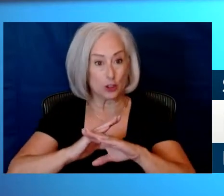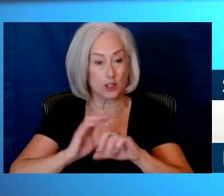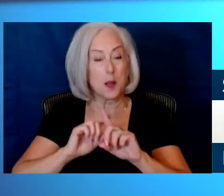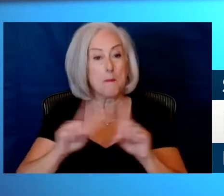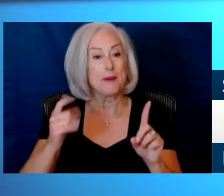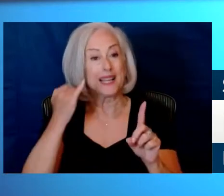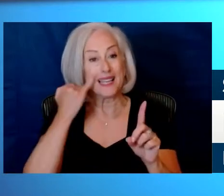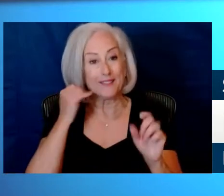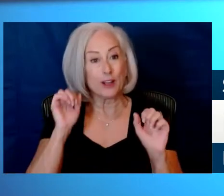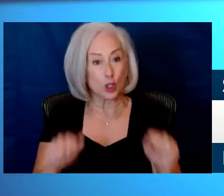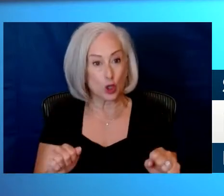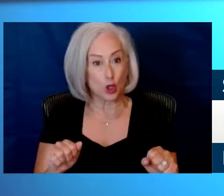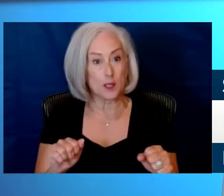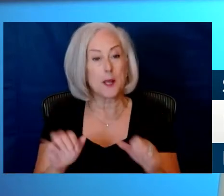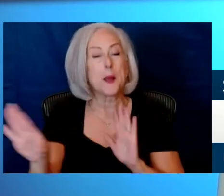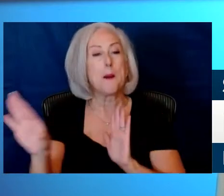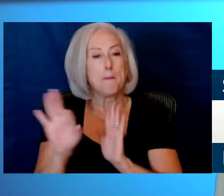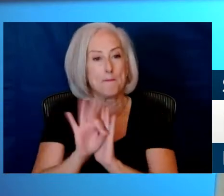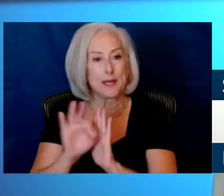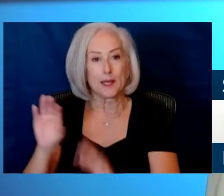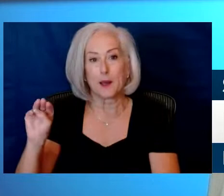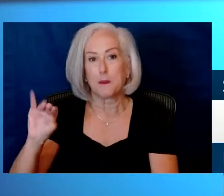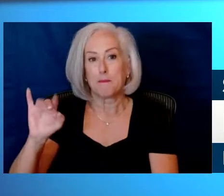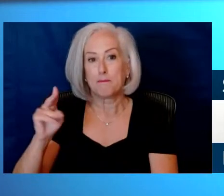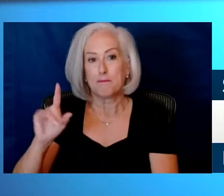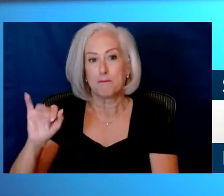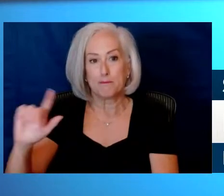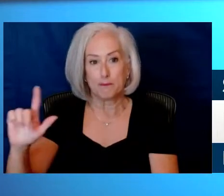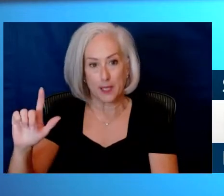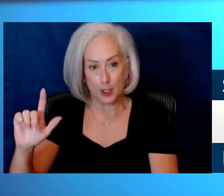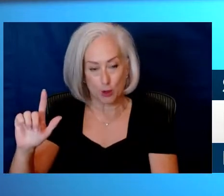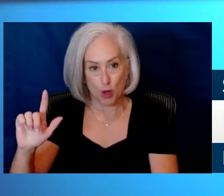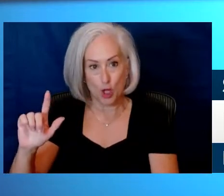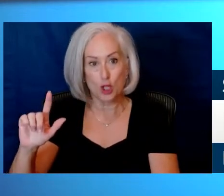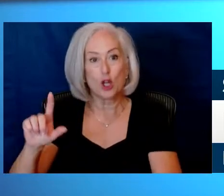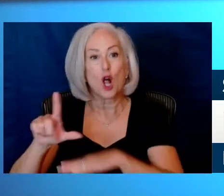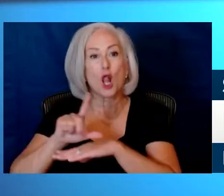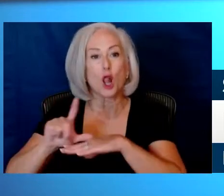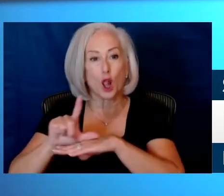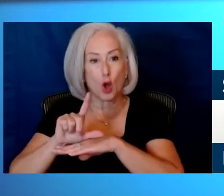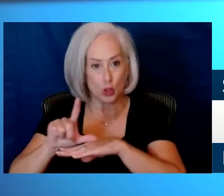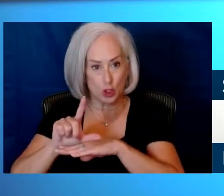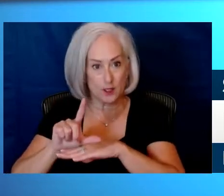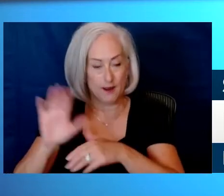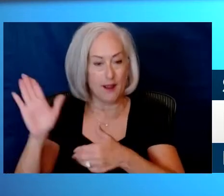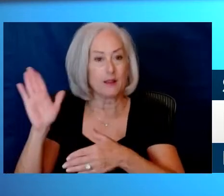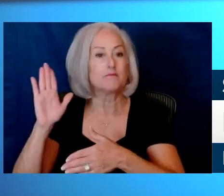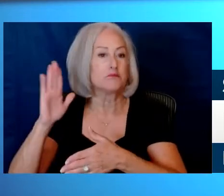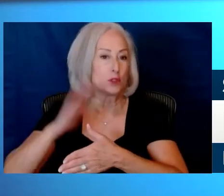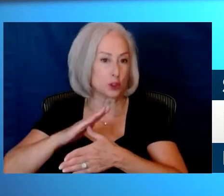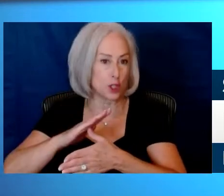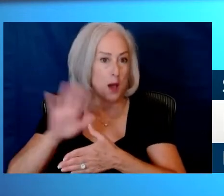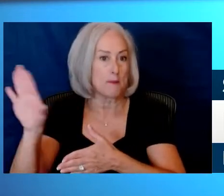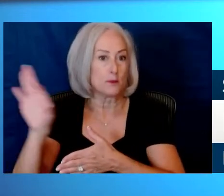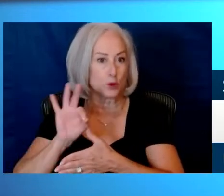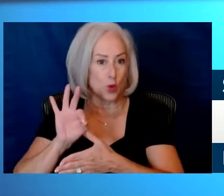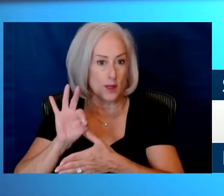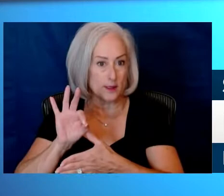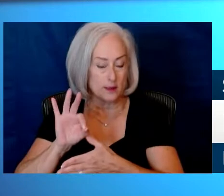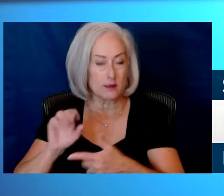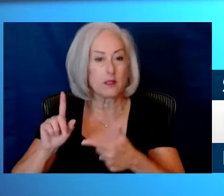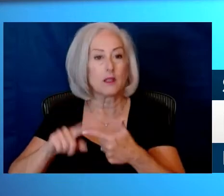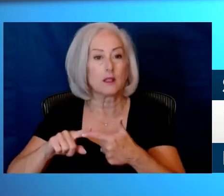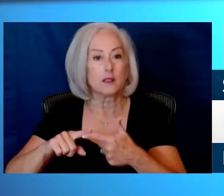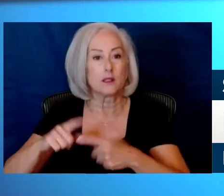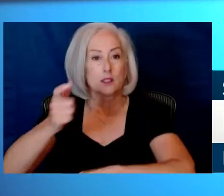the mineral-based the lotions as my first choice, and the spray-on as